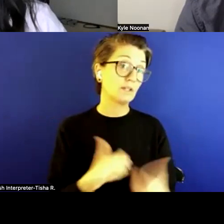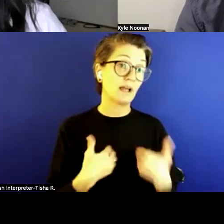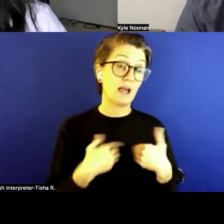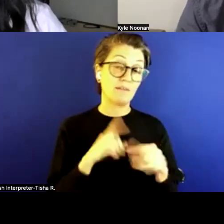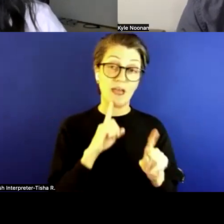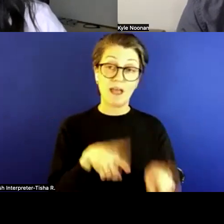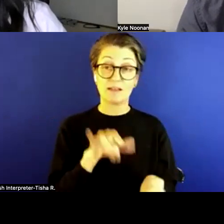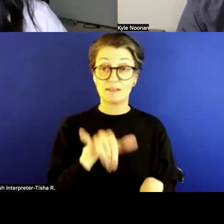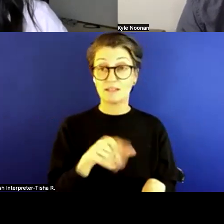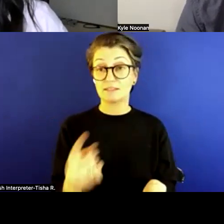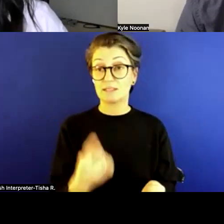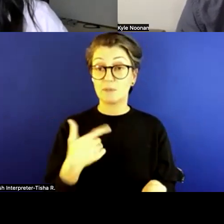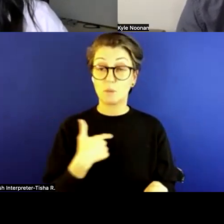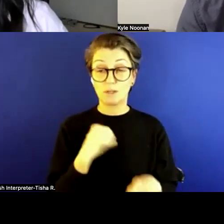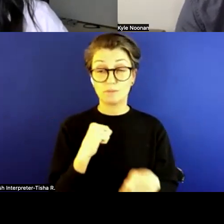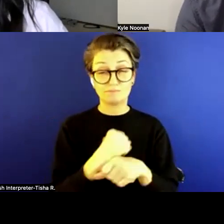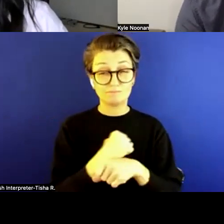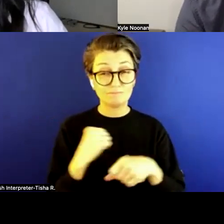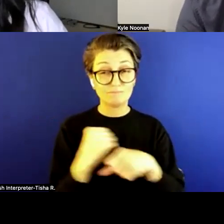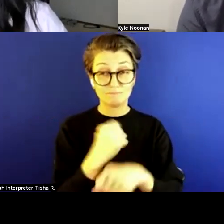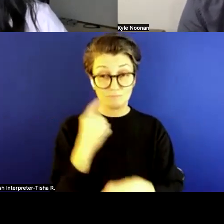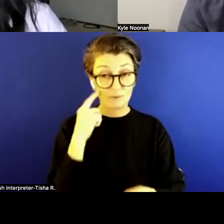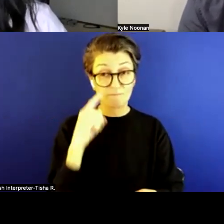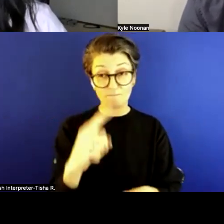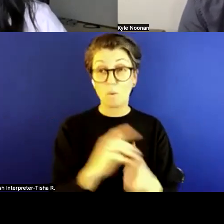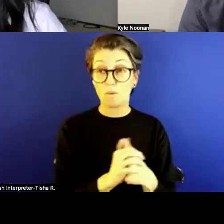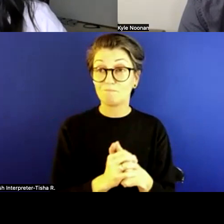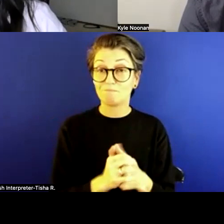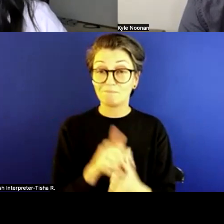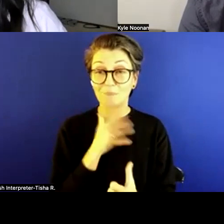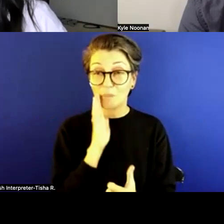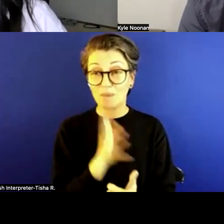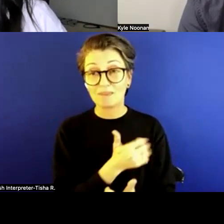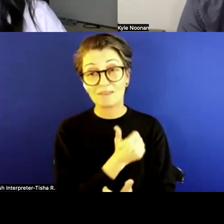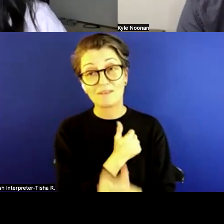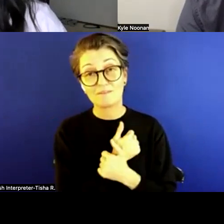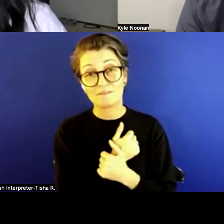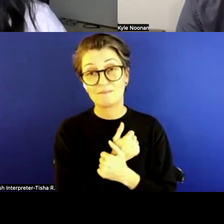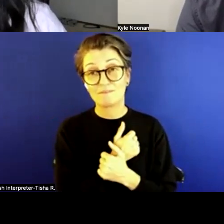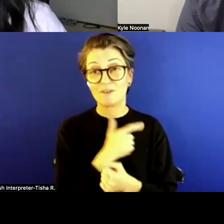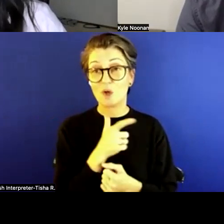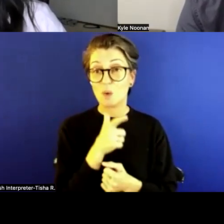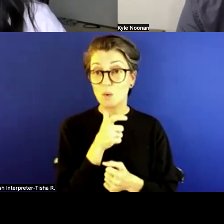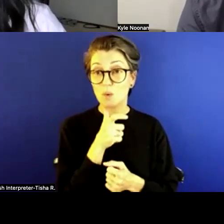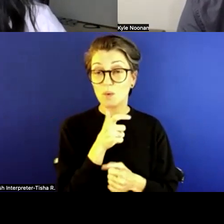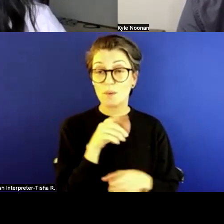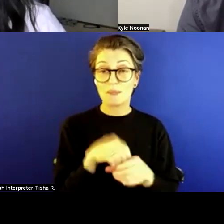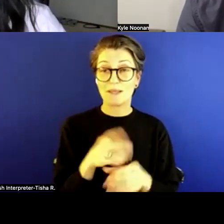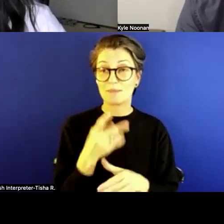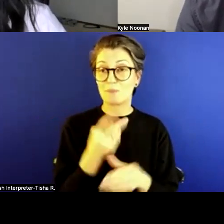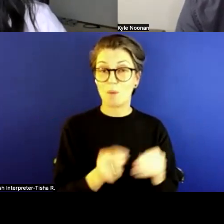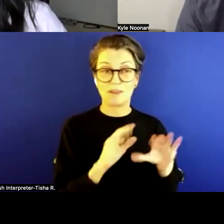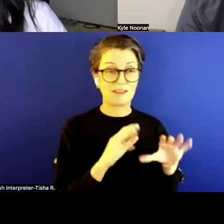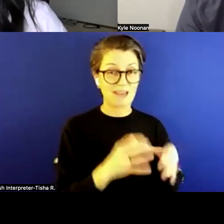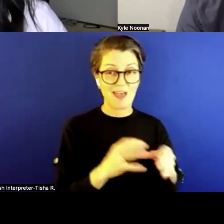we are striving for. And I would really love, as someone who falls into both categories, I would love to